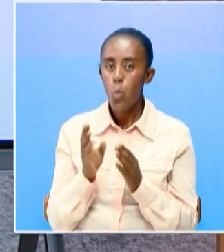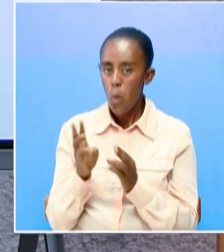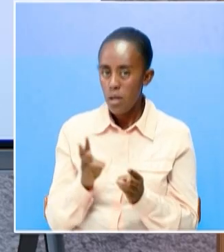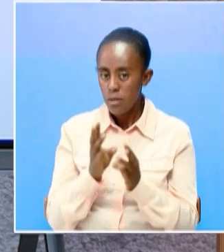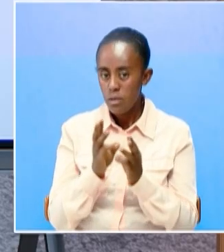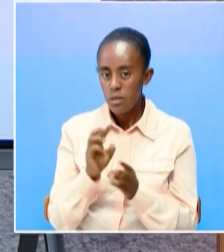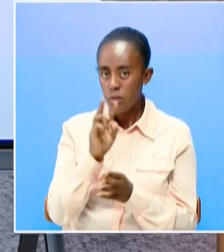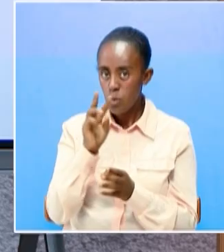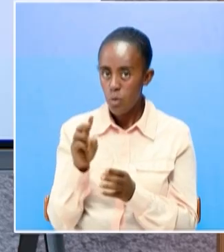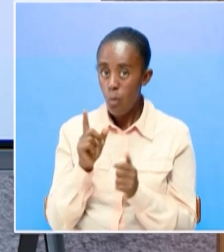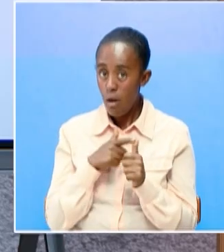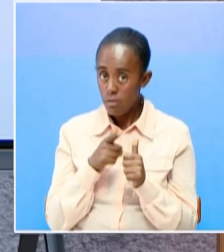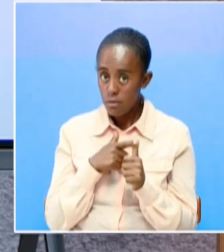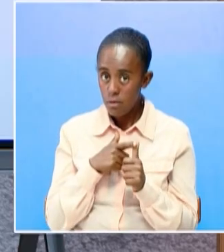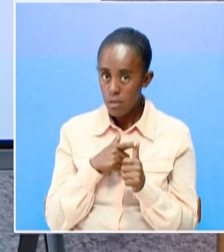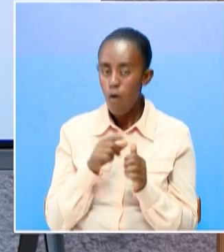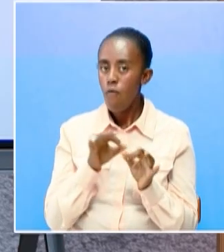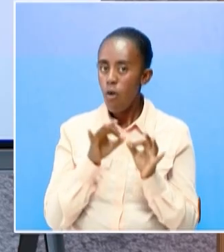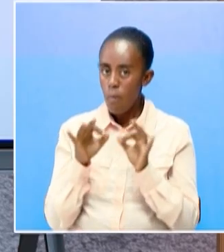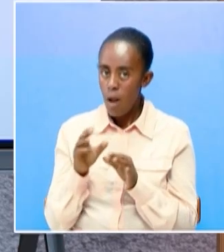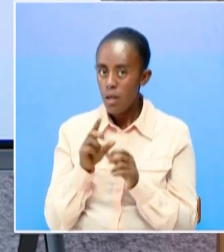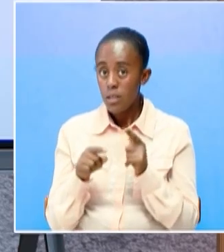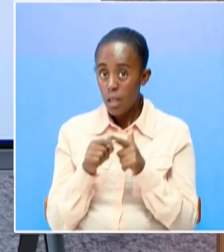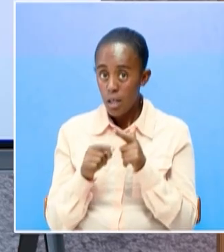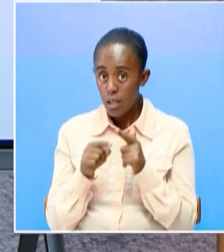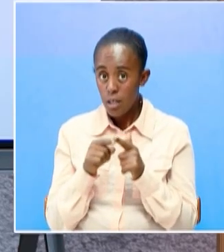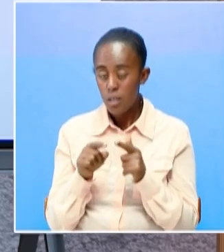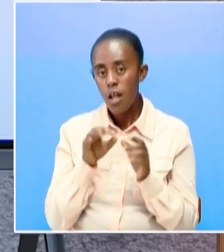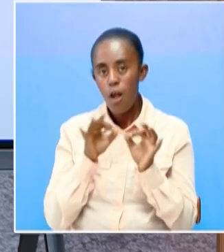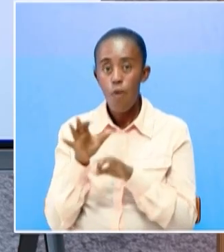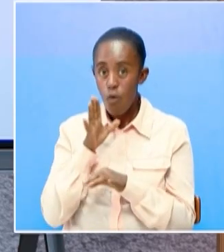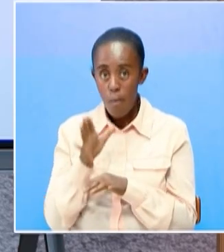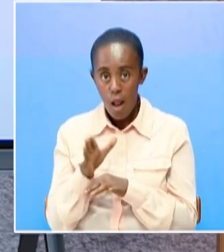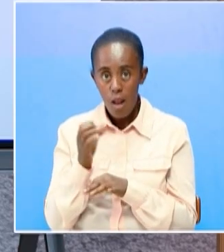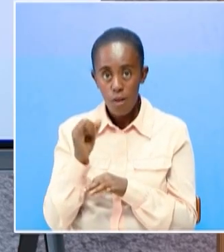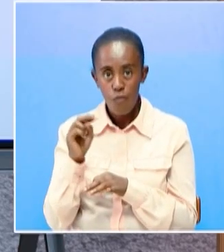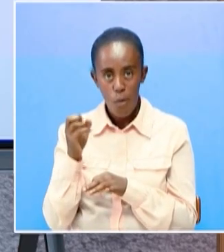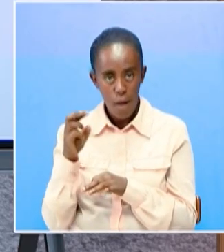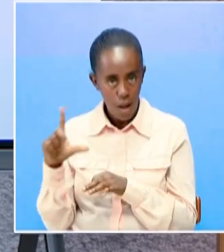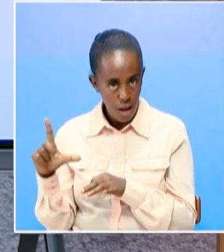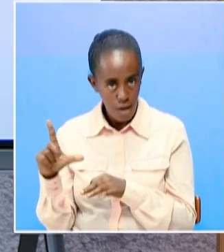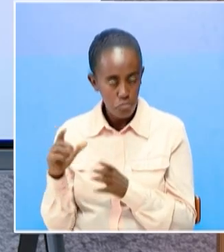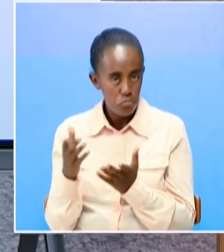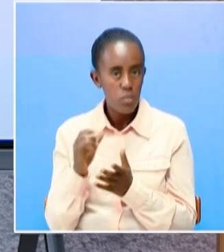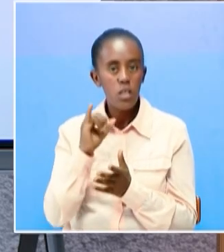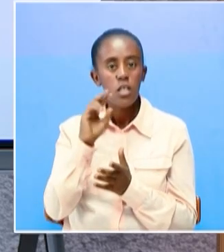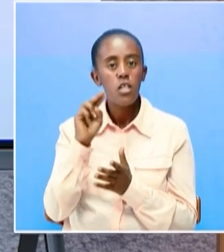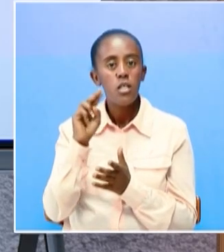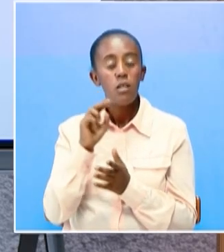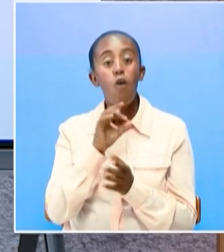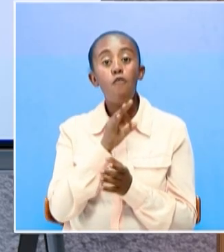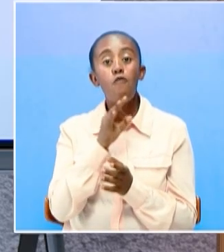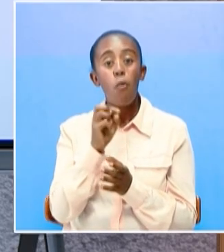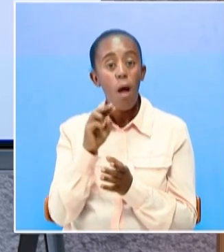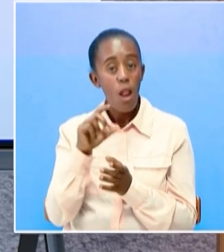can ask in 2 ways. One, formal, and another one is informal ways. When we say informal, formal